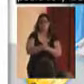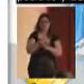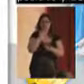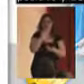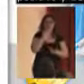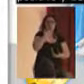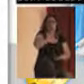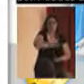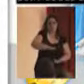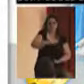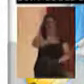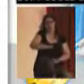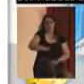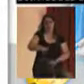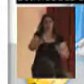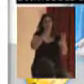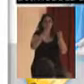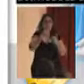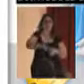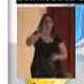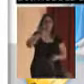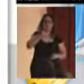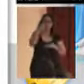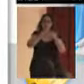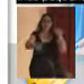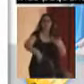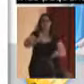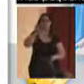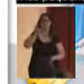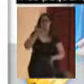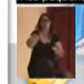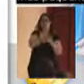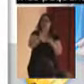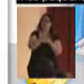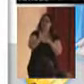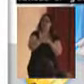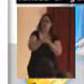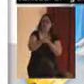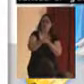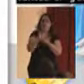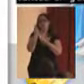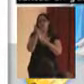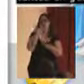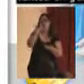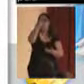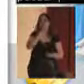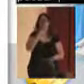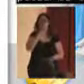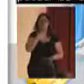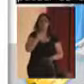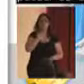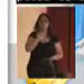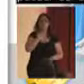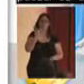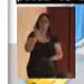them. And also, these are even more necessary when the student is